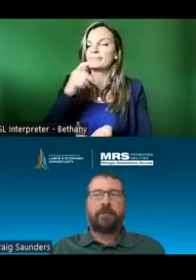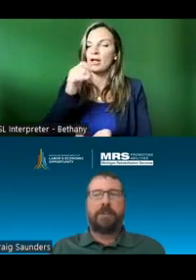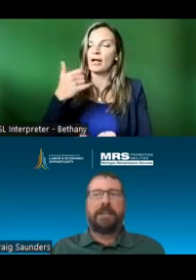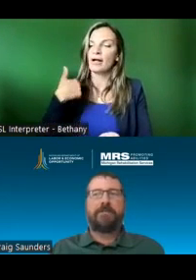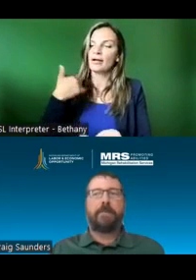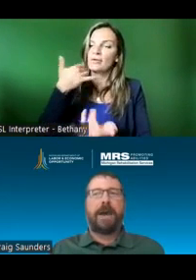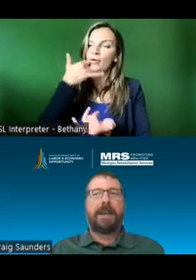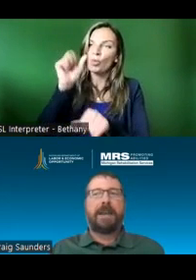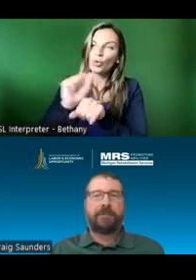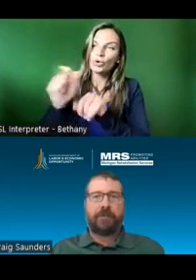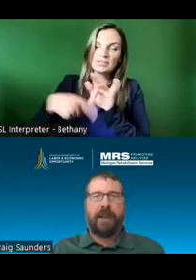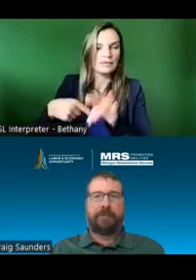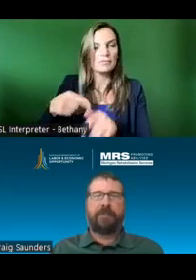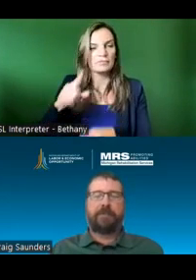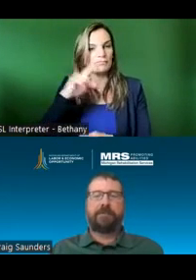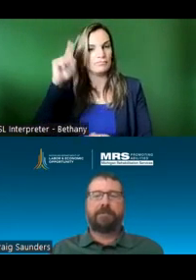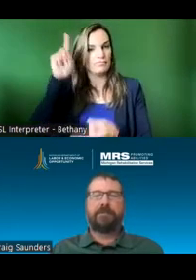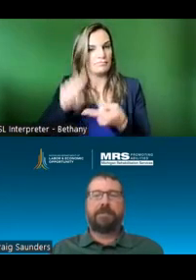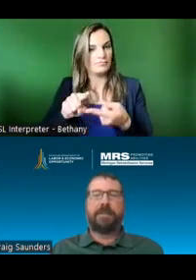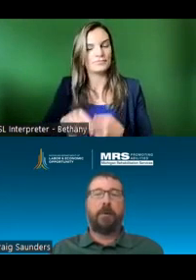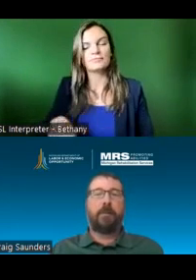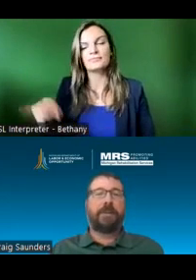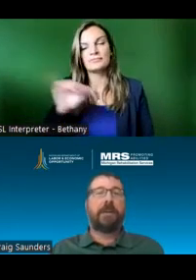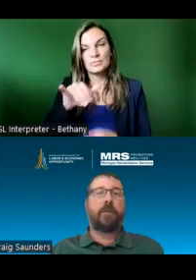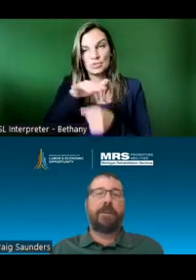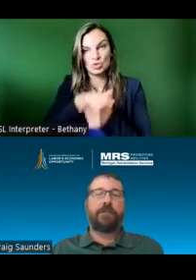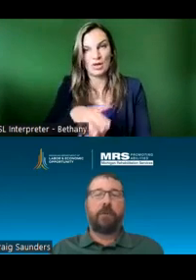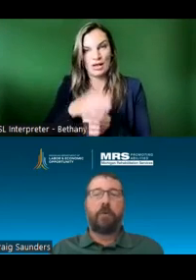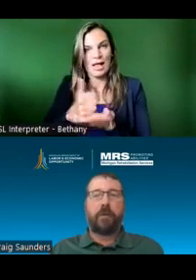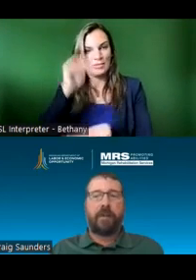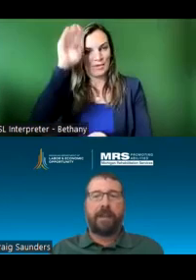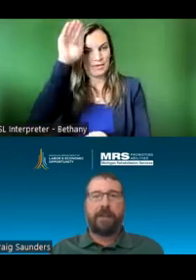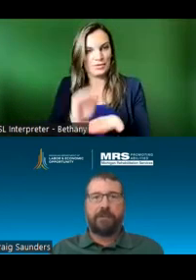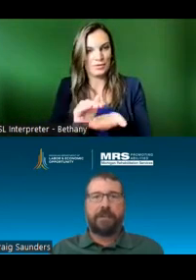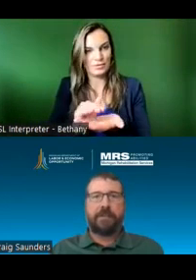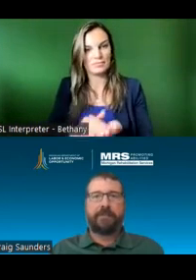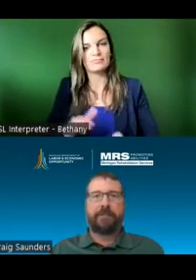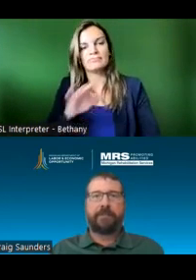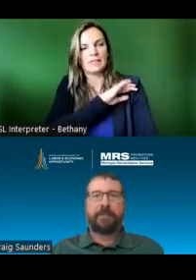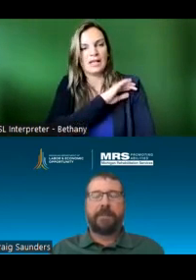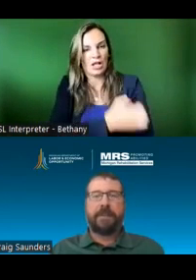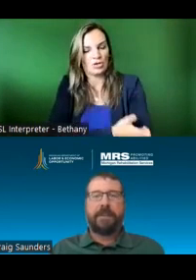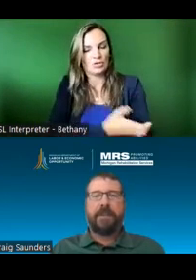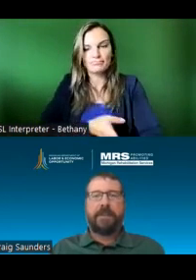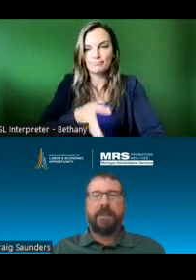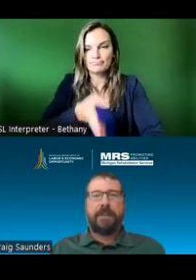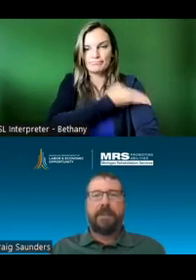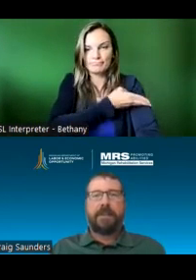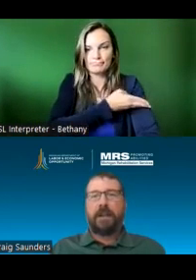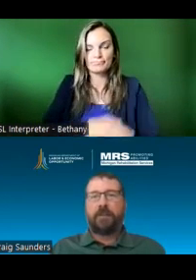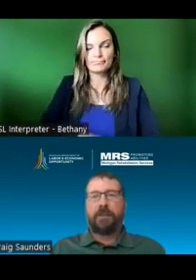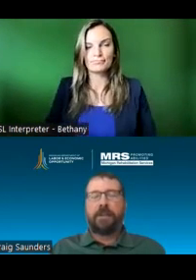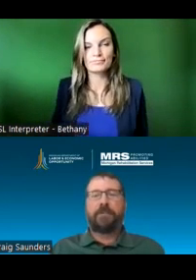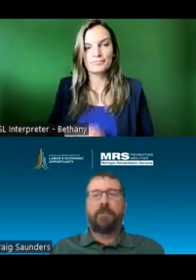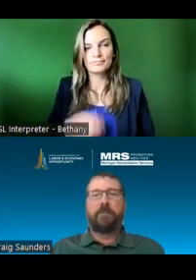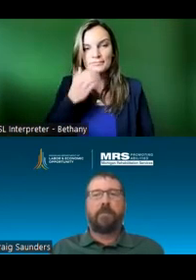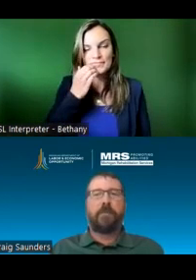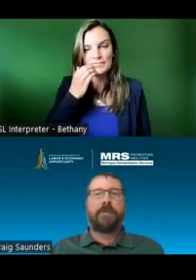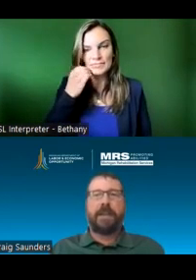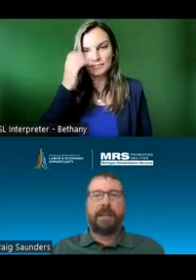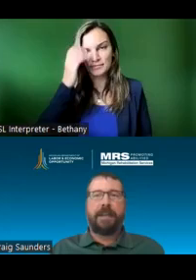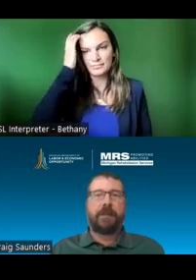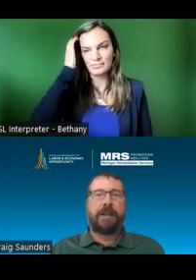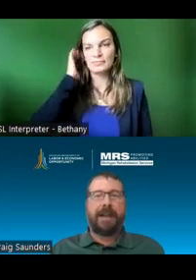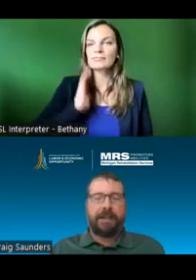Movement helps relieve bodily stress, and it helps increase overall energy. It also leads to